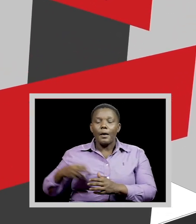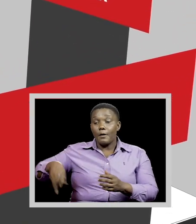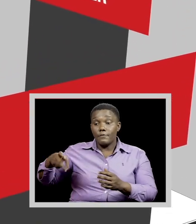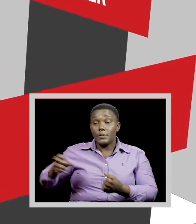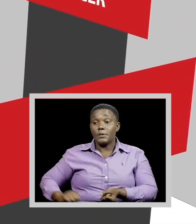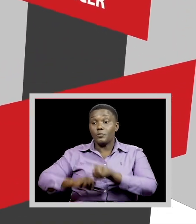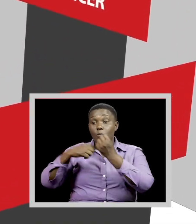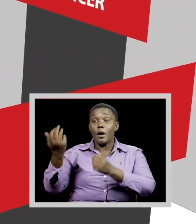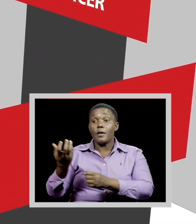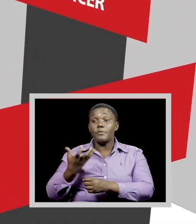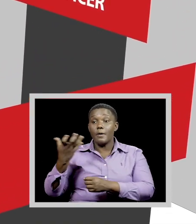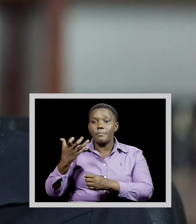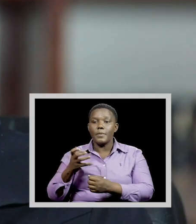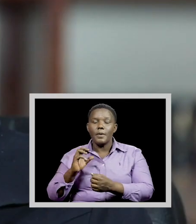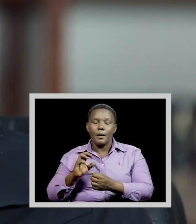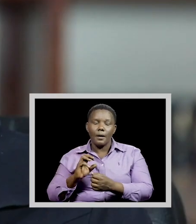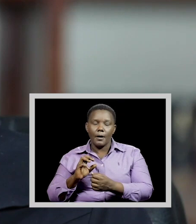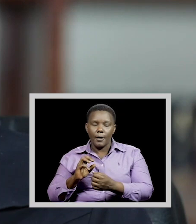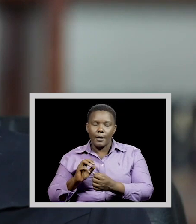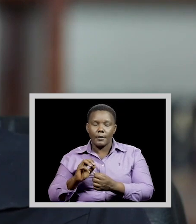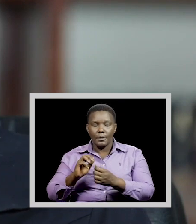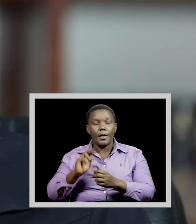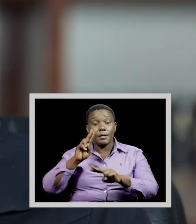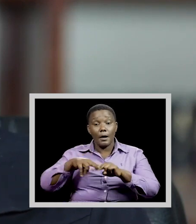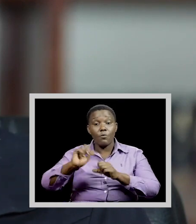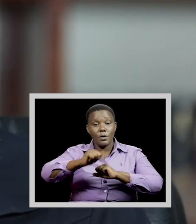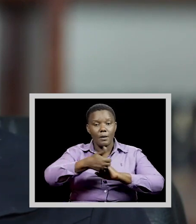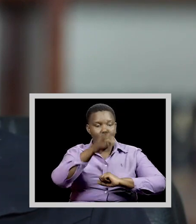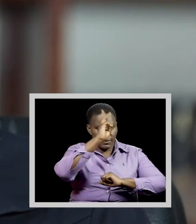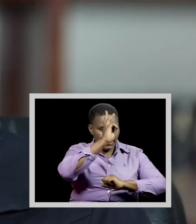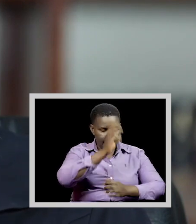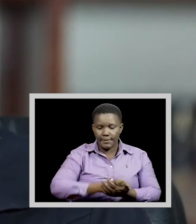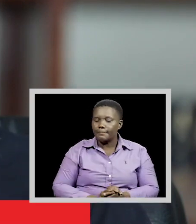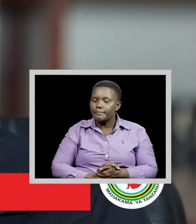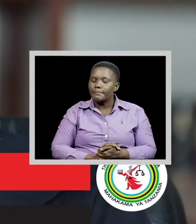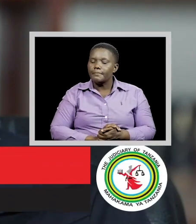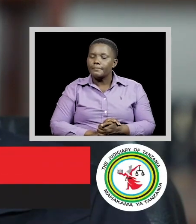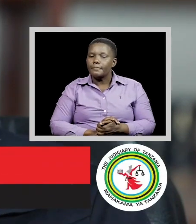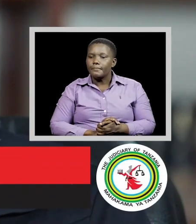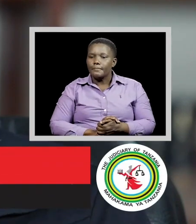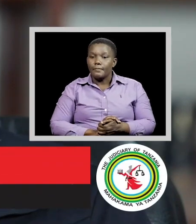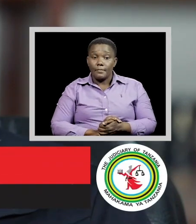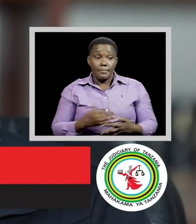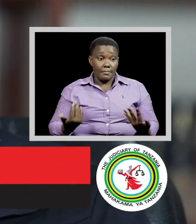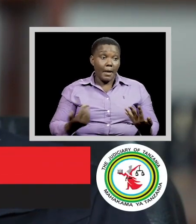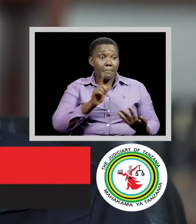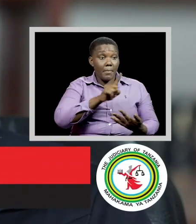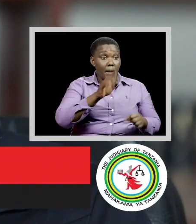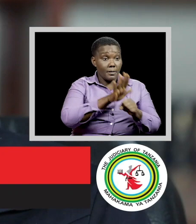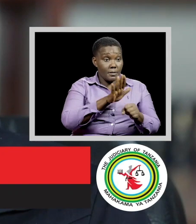take the seat of a parent. For example, in sexual offenses, most of the time you will find